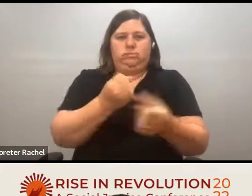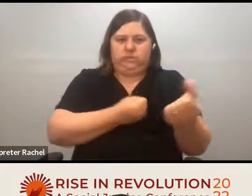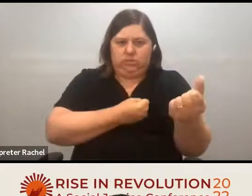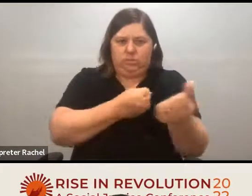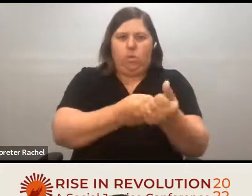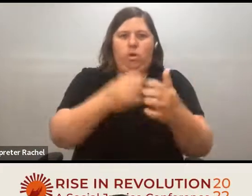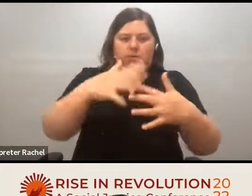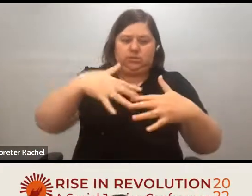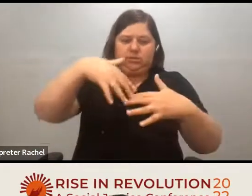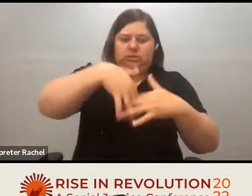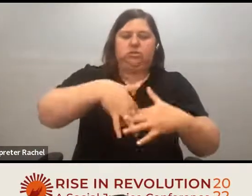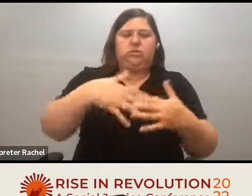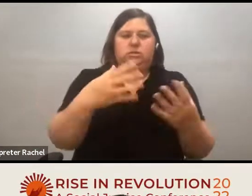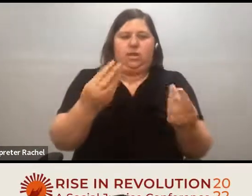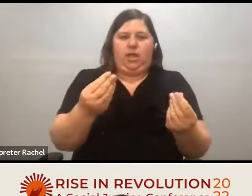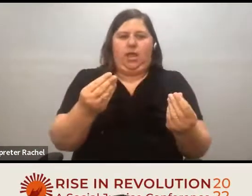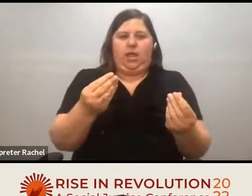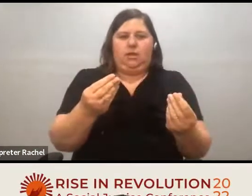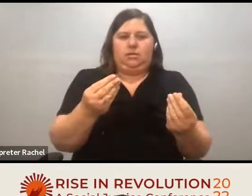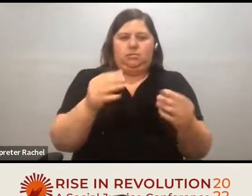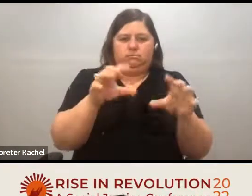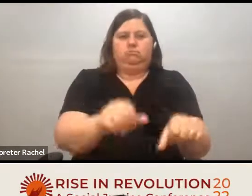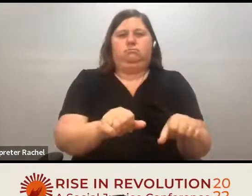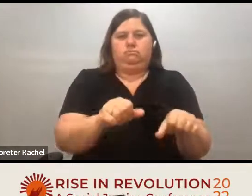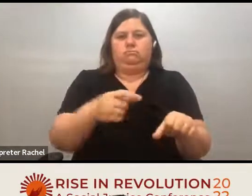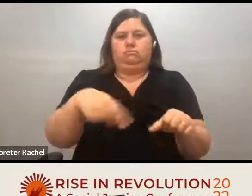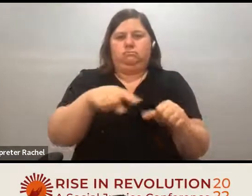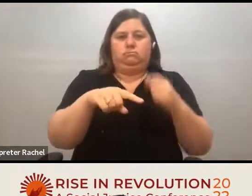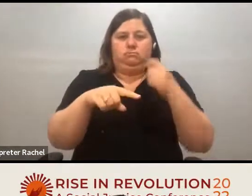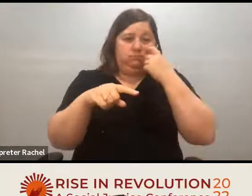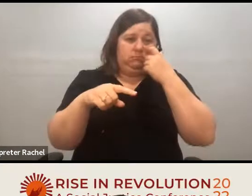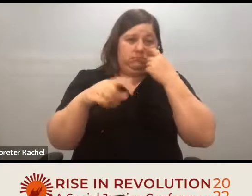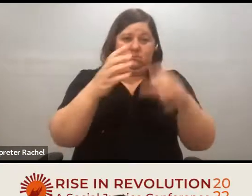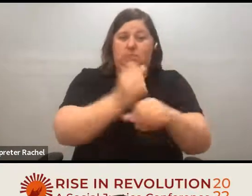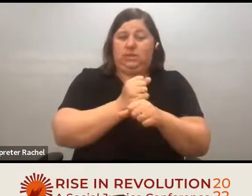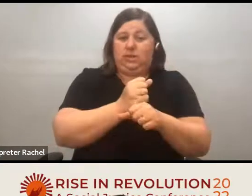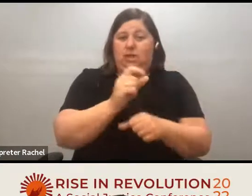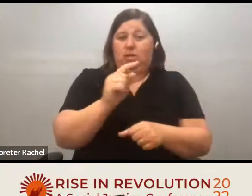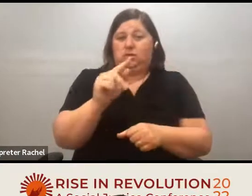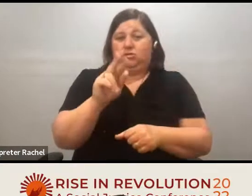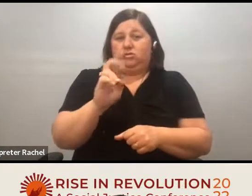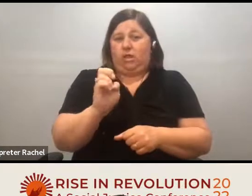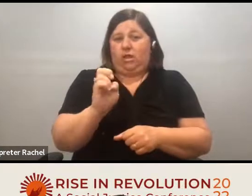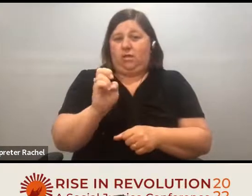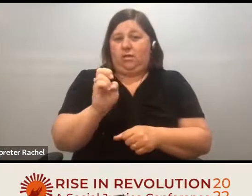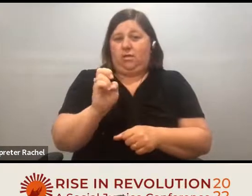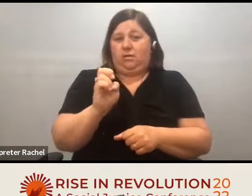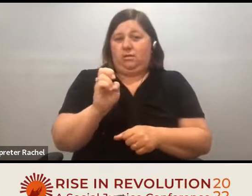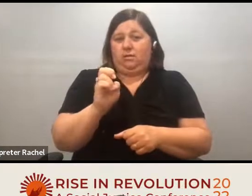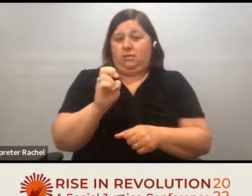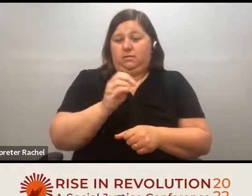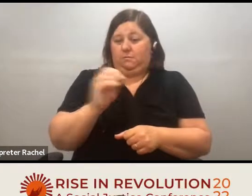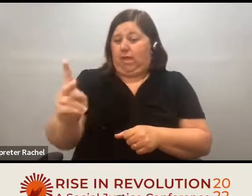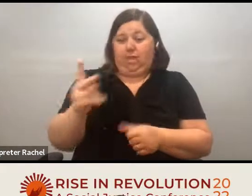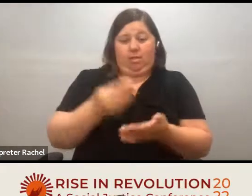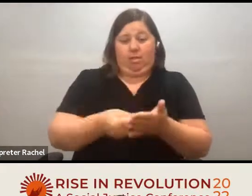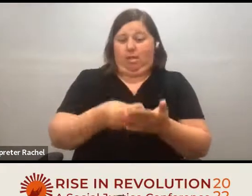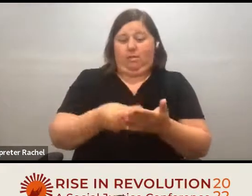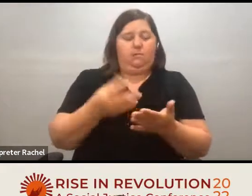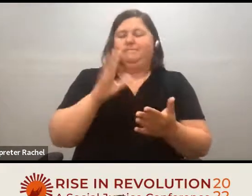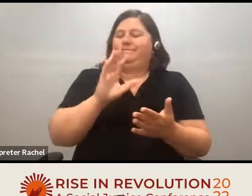land acquisition. And since they decided that they've gotten this tribe and like they've been returning land because